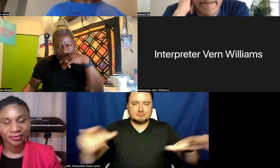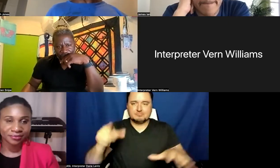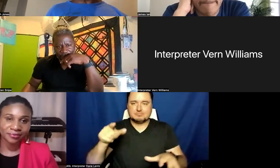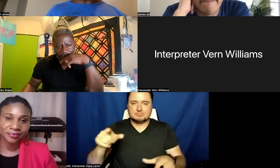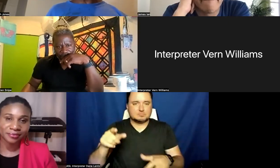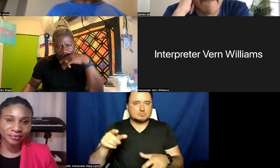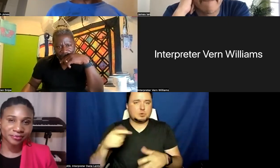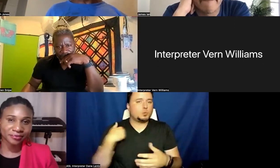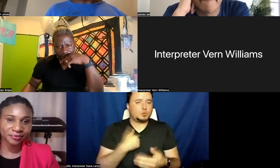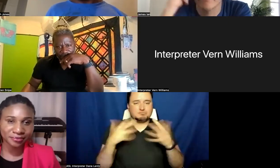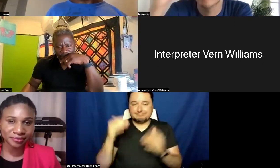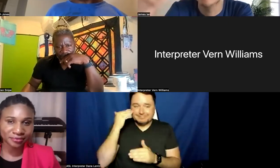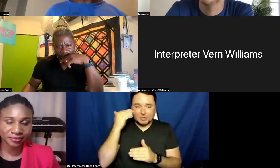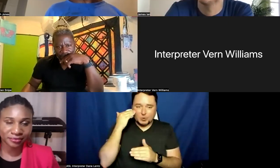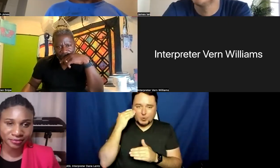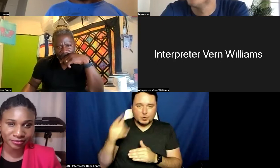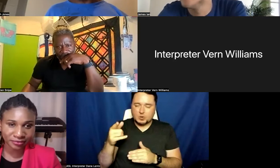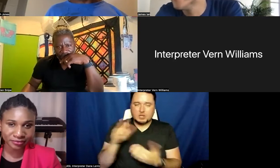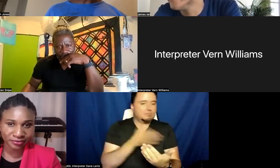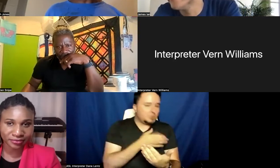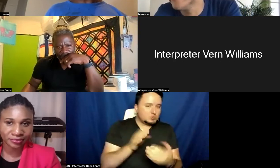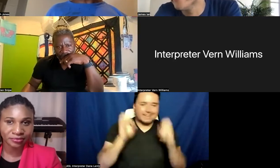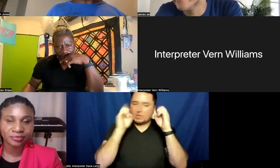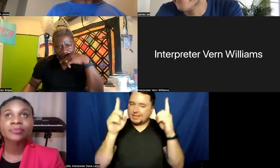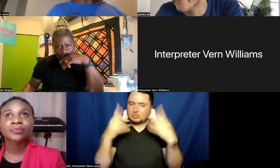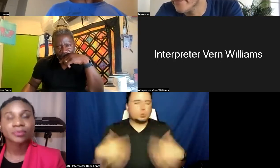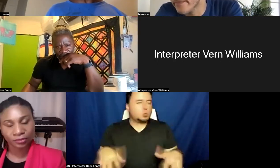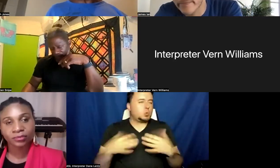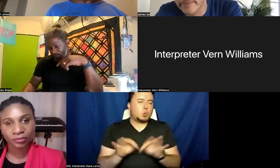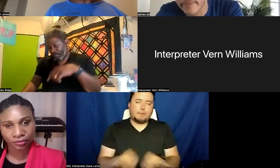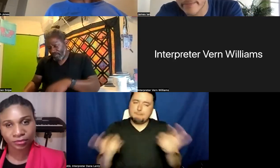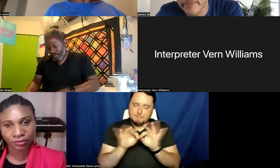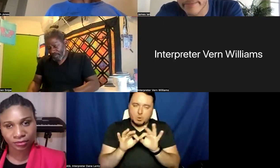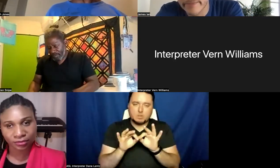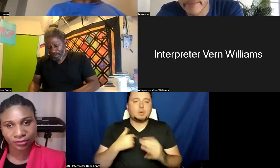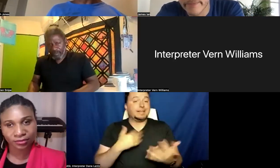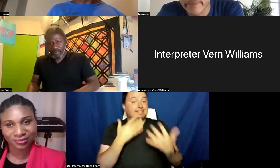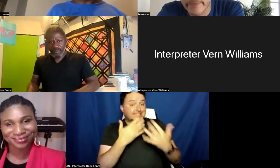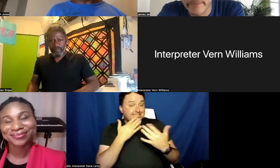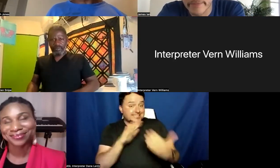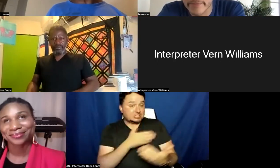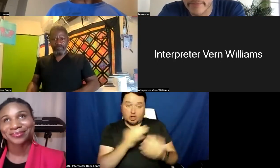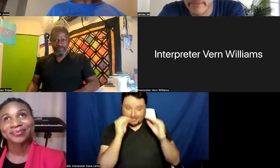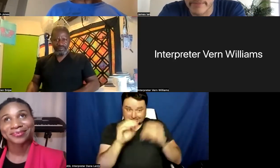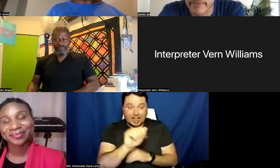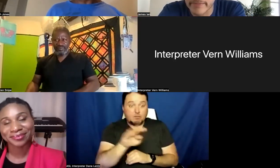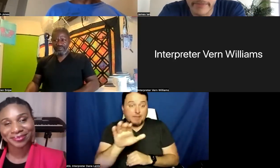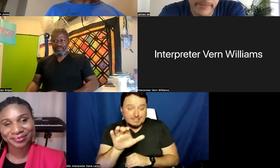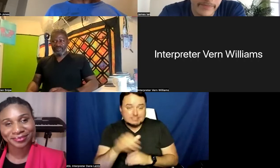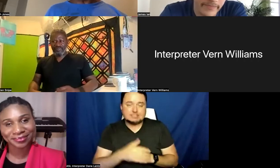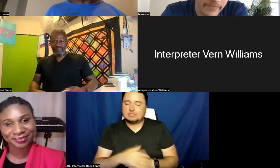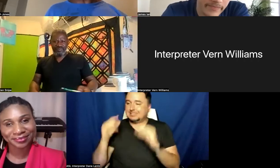we know that music in education is key. We sing songs to teach kids the alphabet. We sing songs to